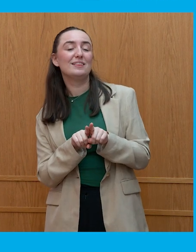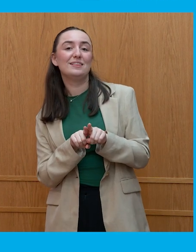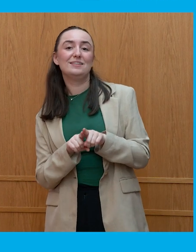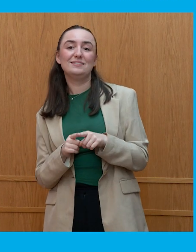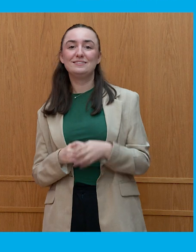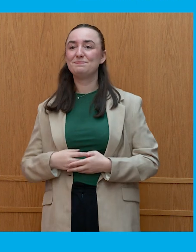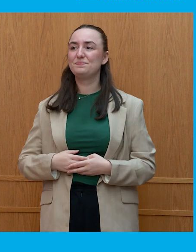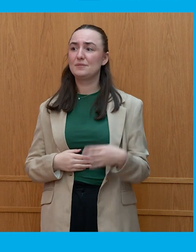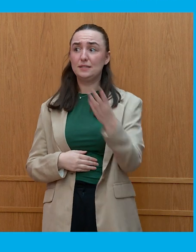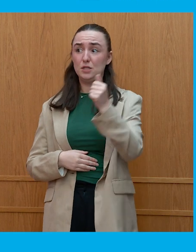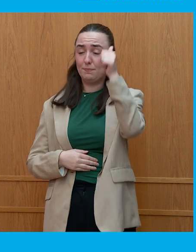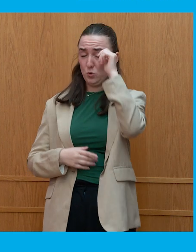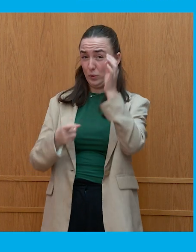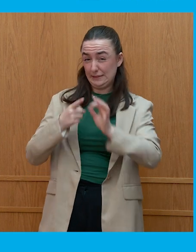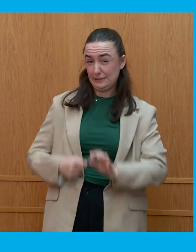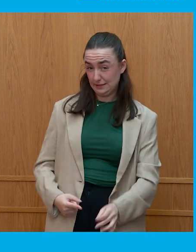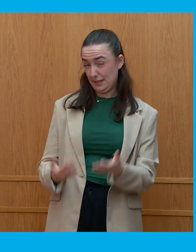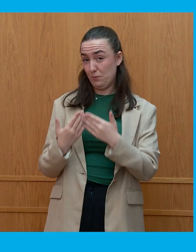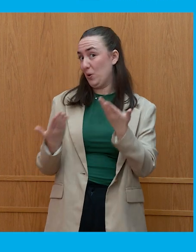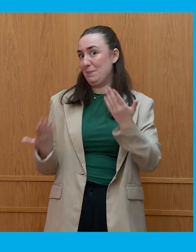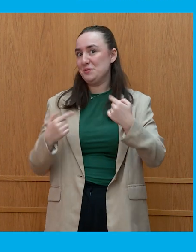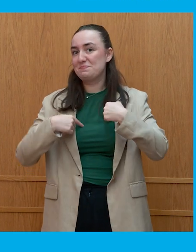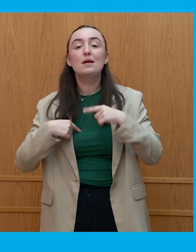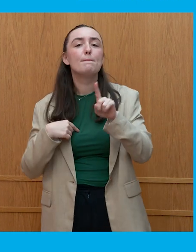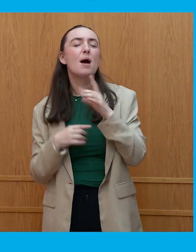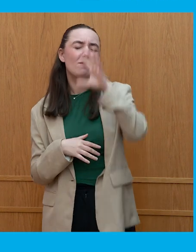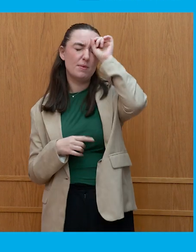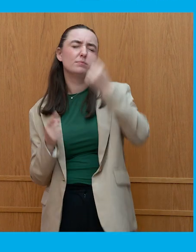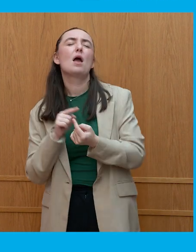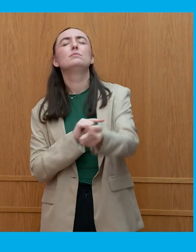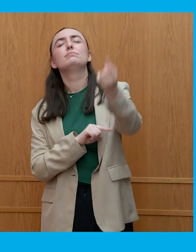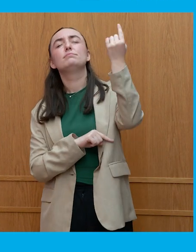head on detail. But the point was, we were there, as you rightly